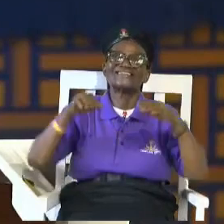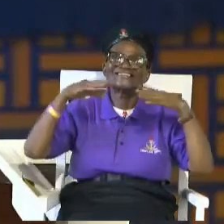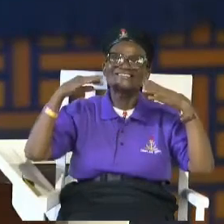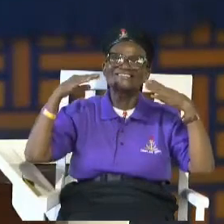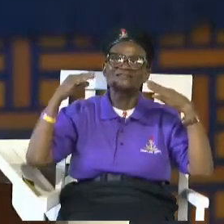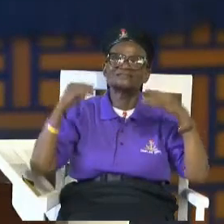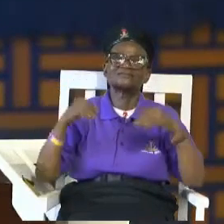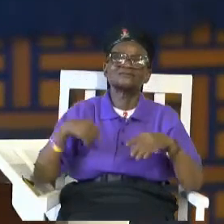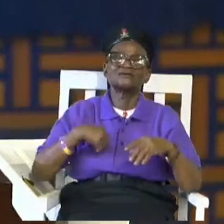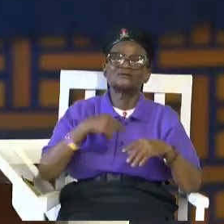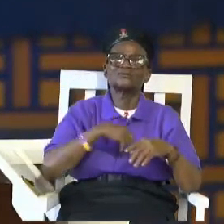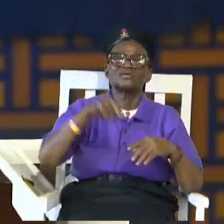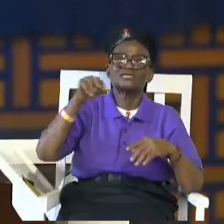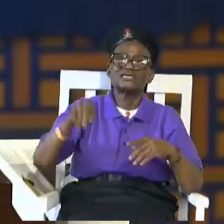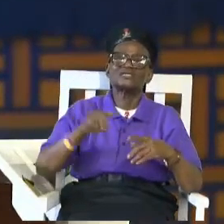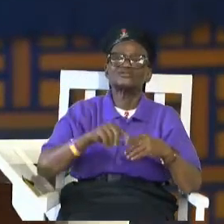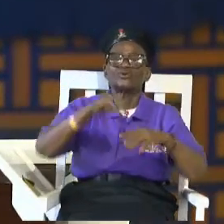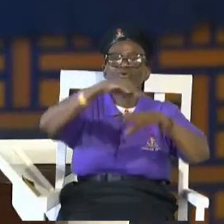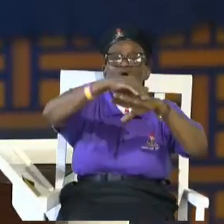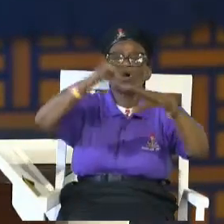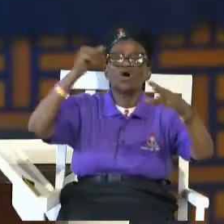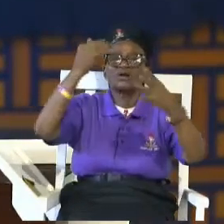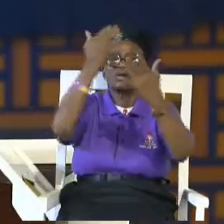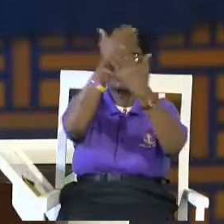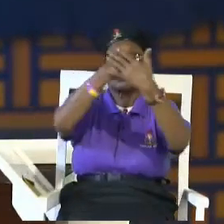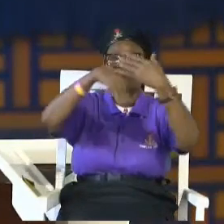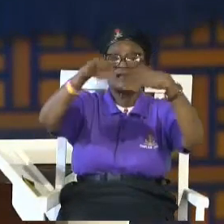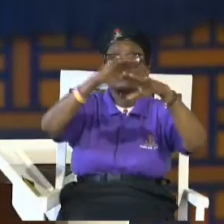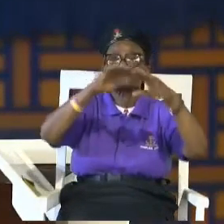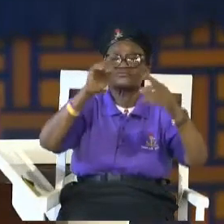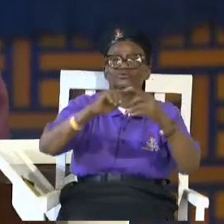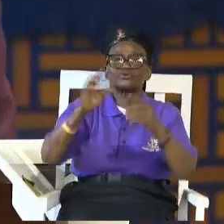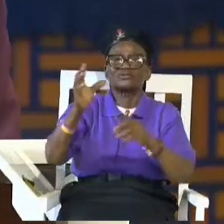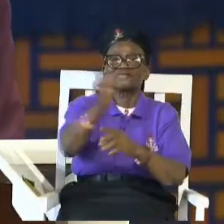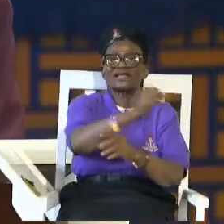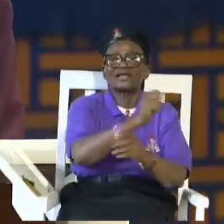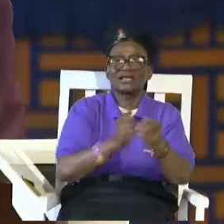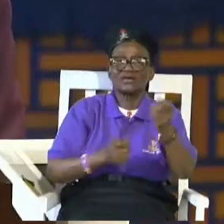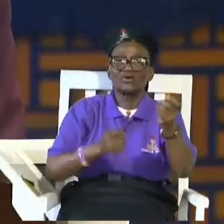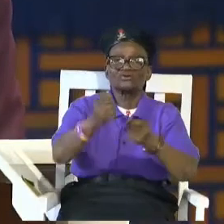we need to call heaven to intervene.